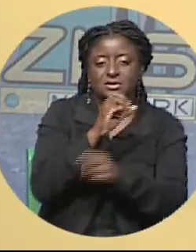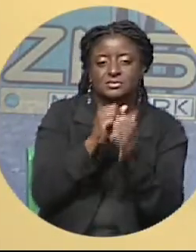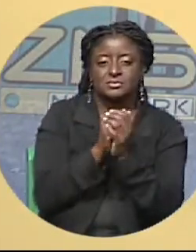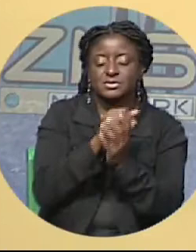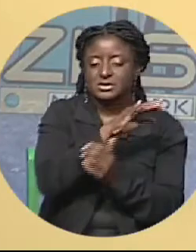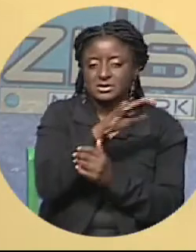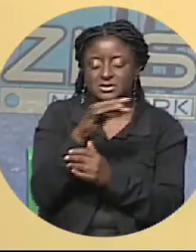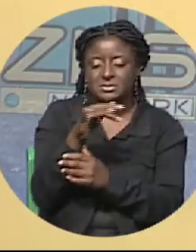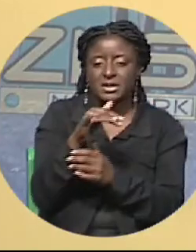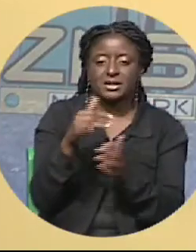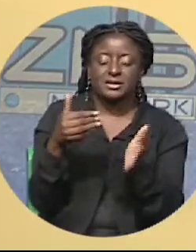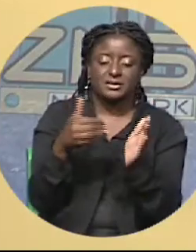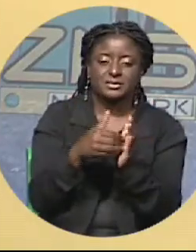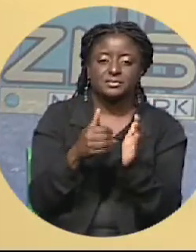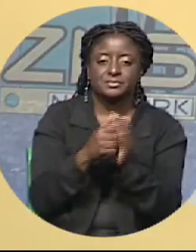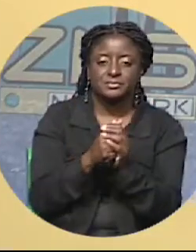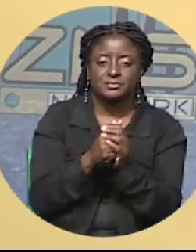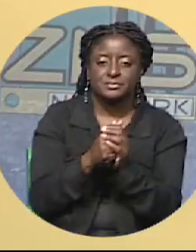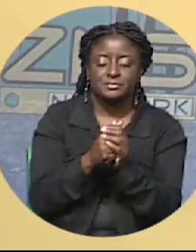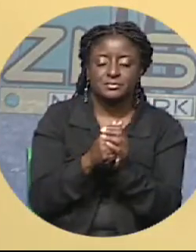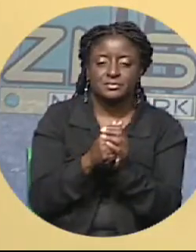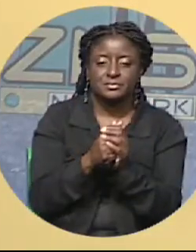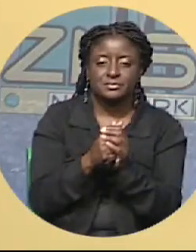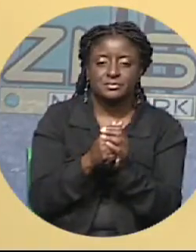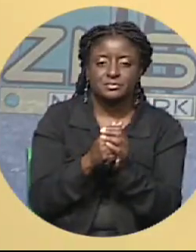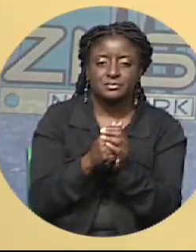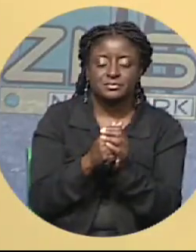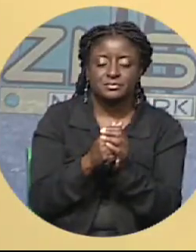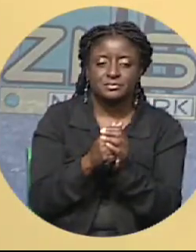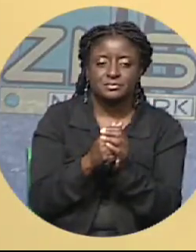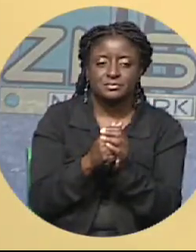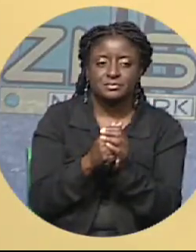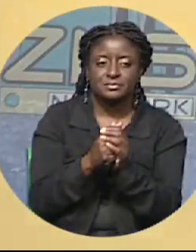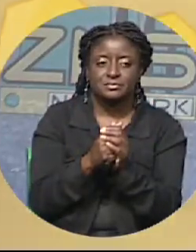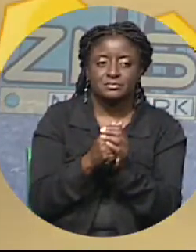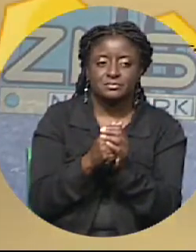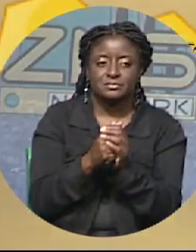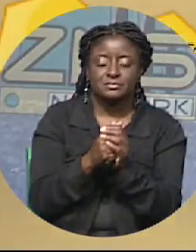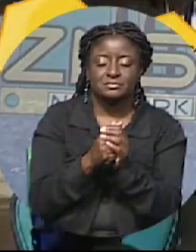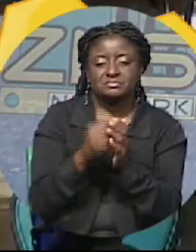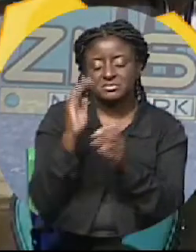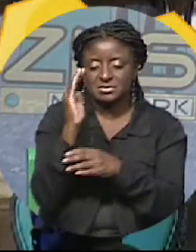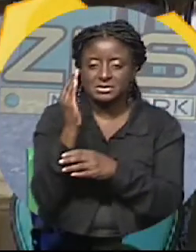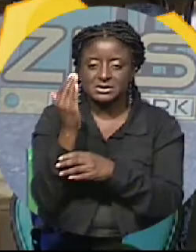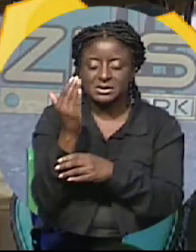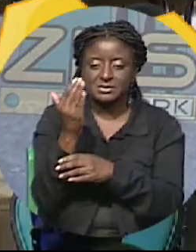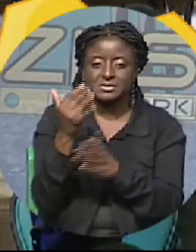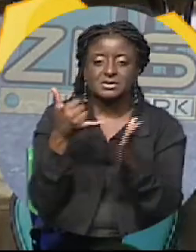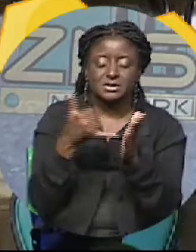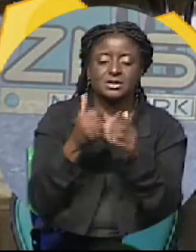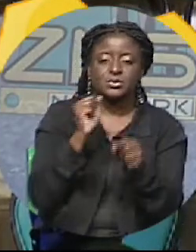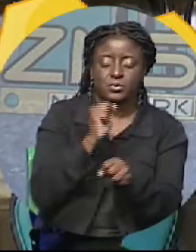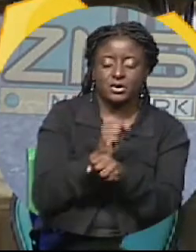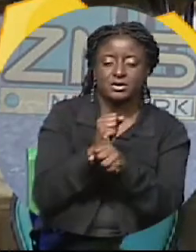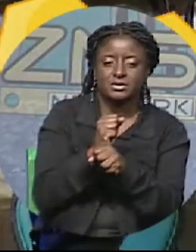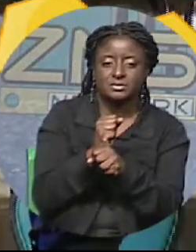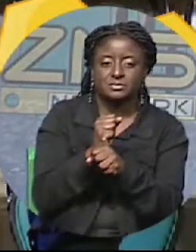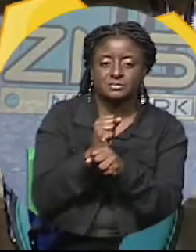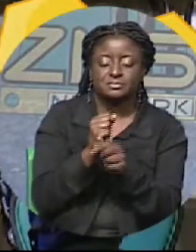O-P-A-C-I-T-Y, opacity. We can hold on. It seems it's worked so